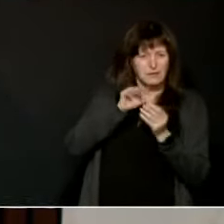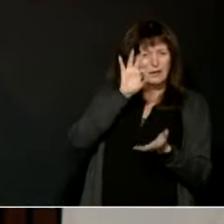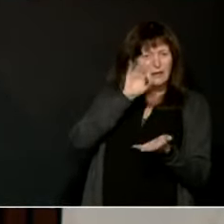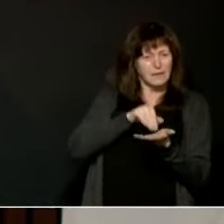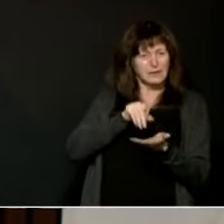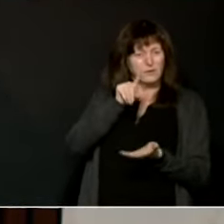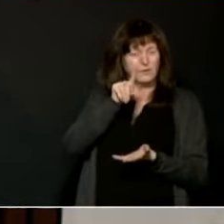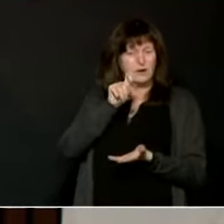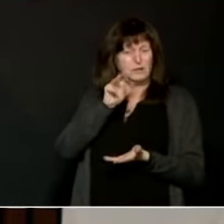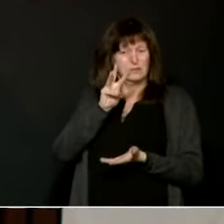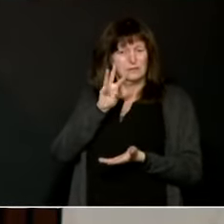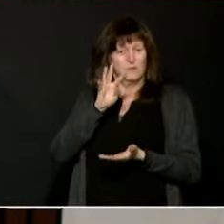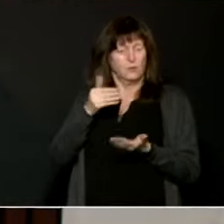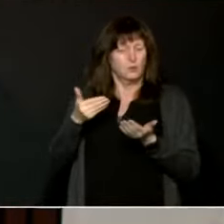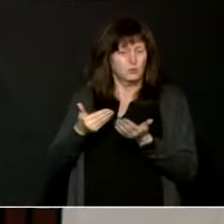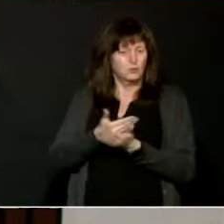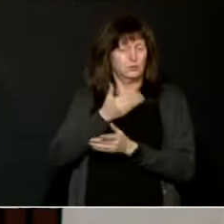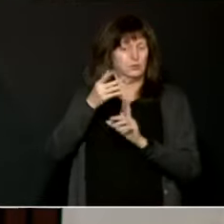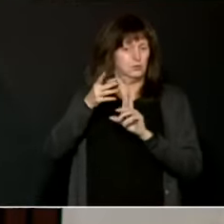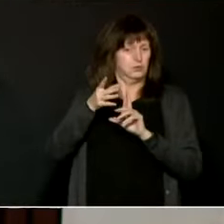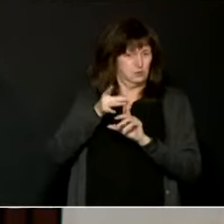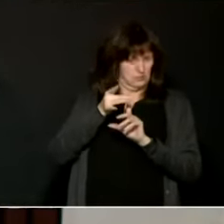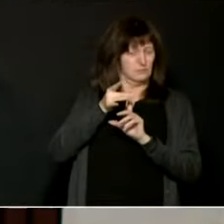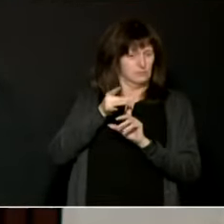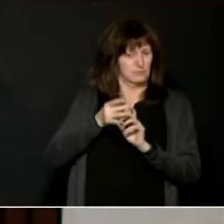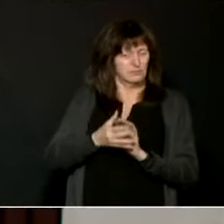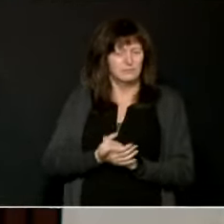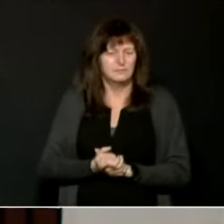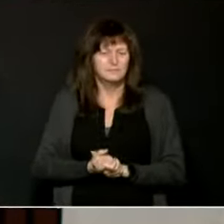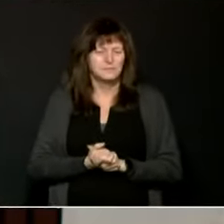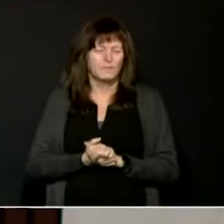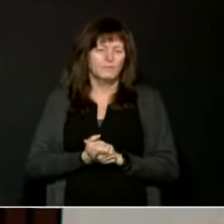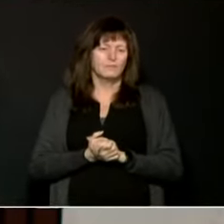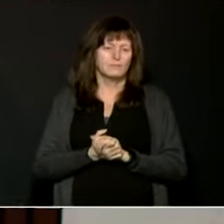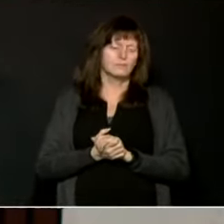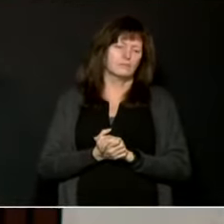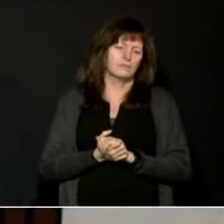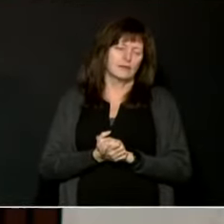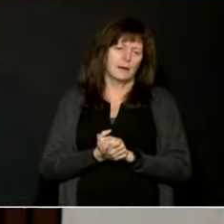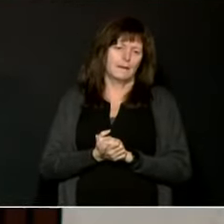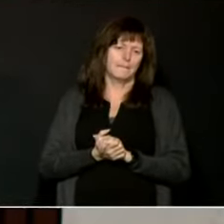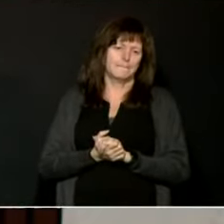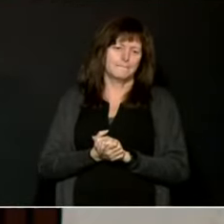9,164 cases of COVID-19. That breaks down to